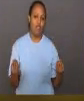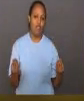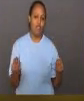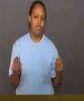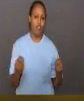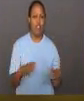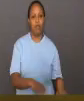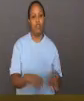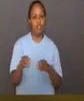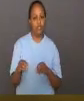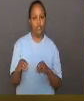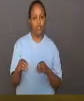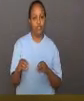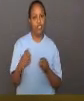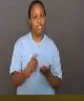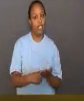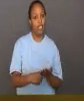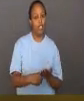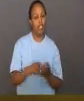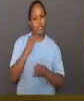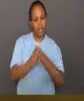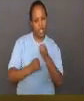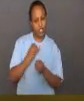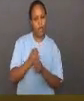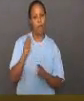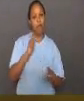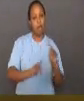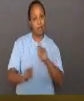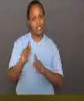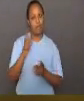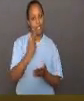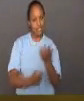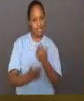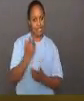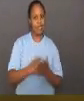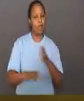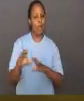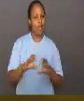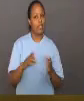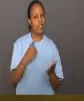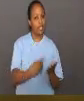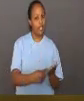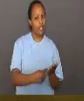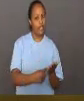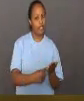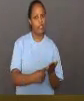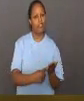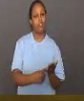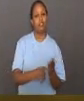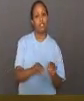Hello, class. It is vital that the international community discusses